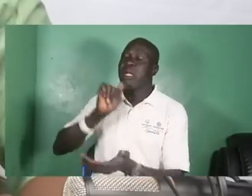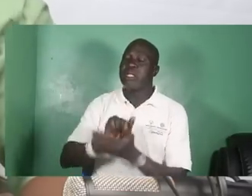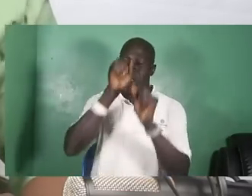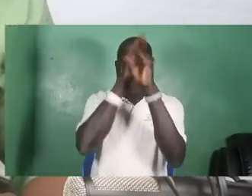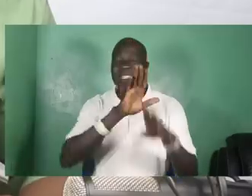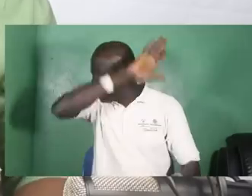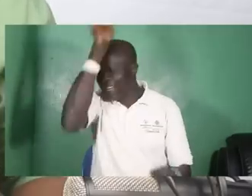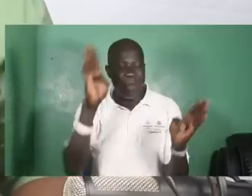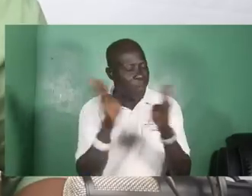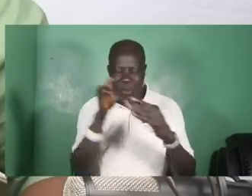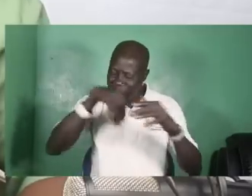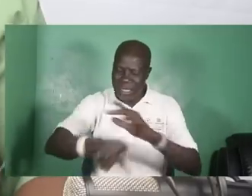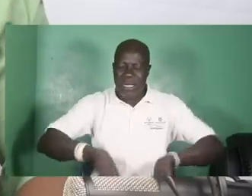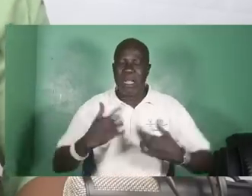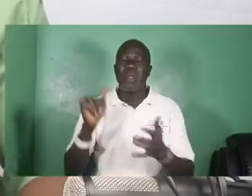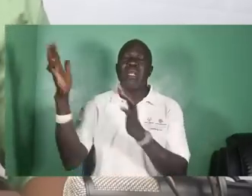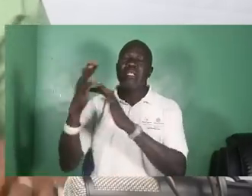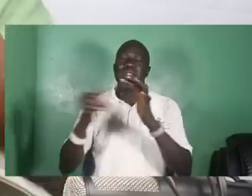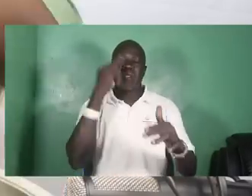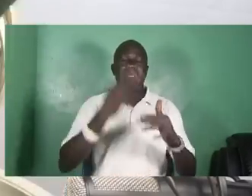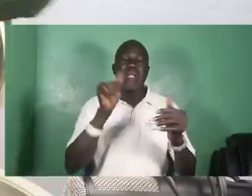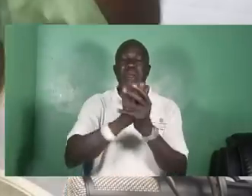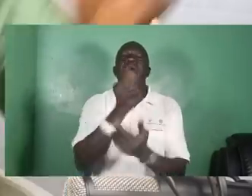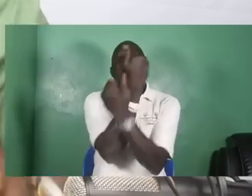Before the Lord, the Word of God.